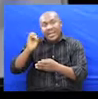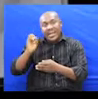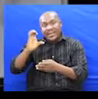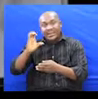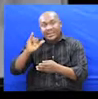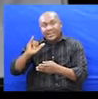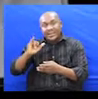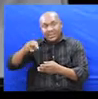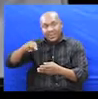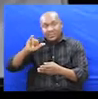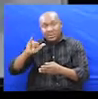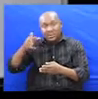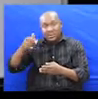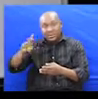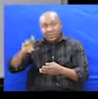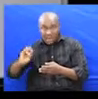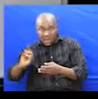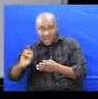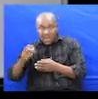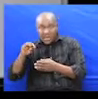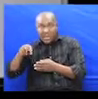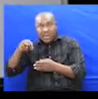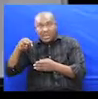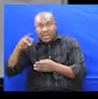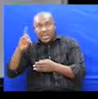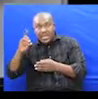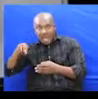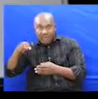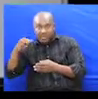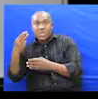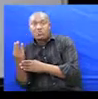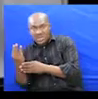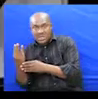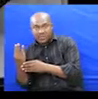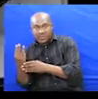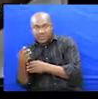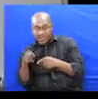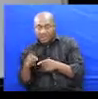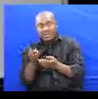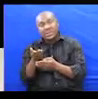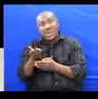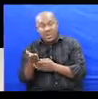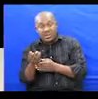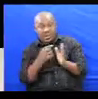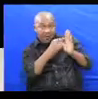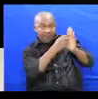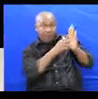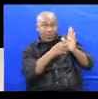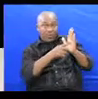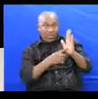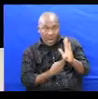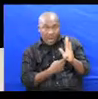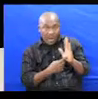Molar mass of a substance. This is also another formula of calculating the molarity of